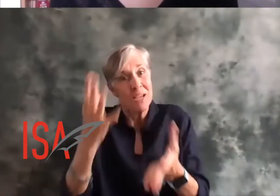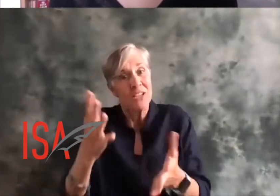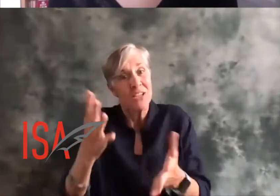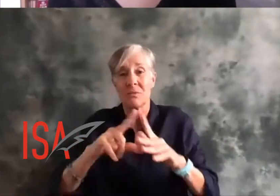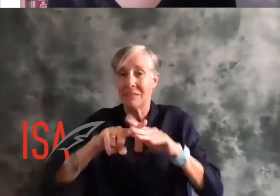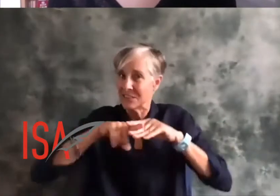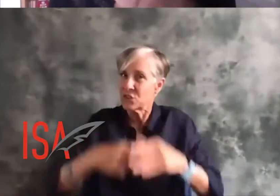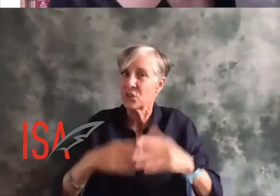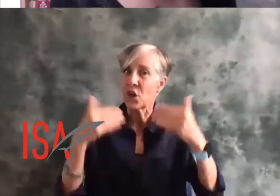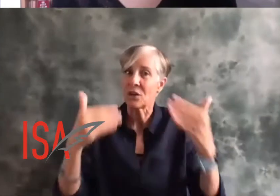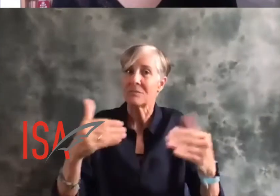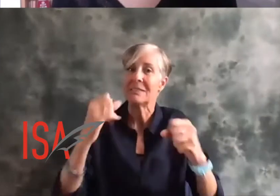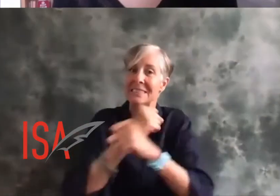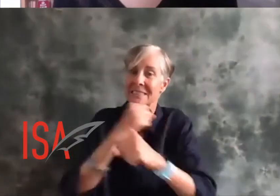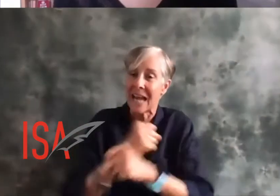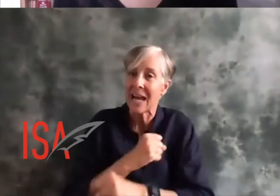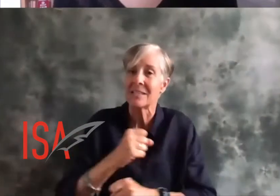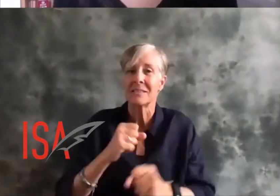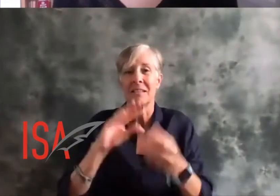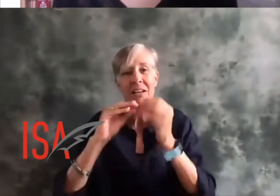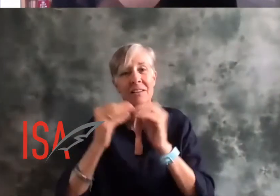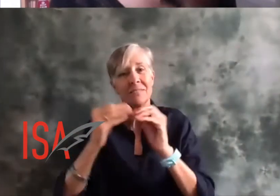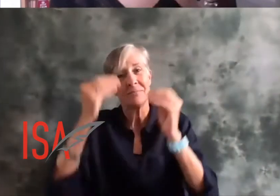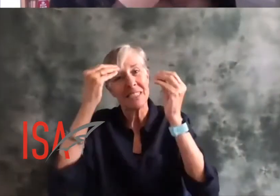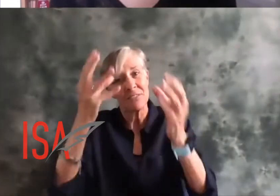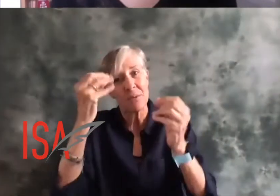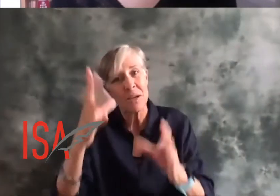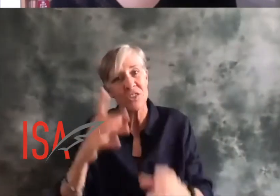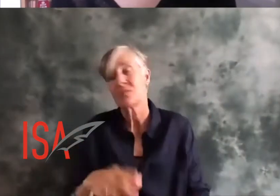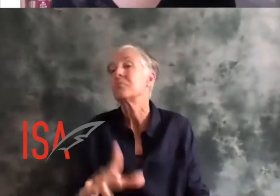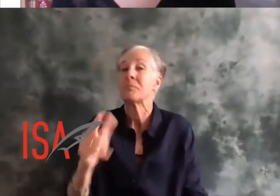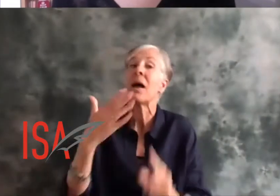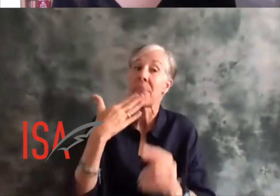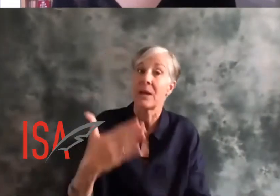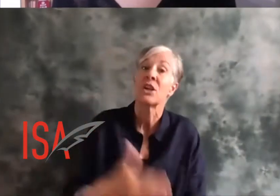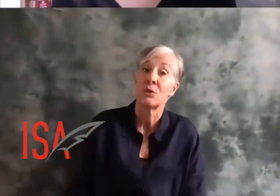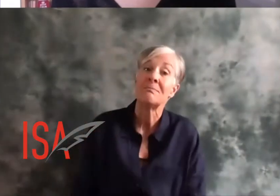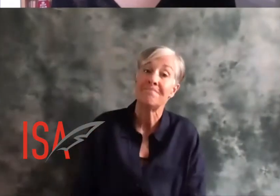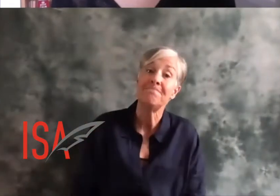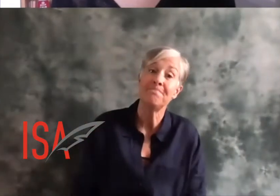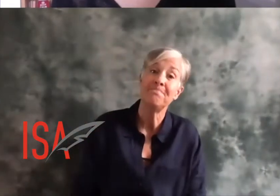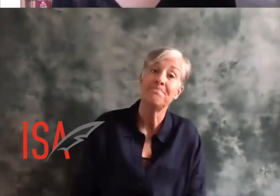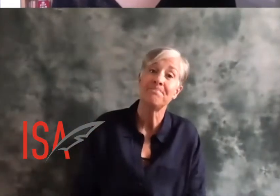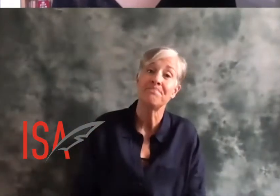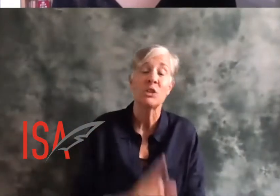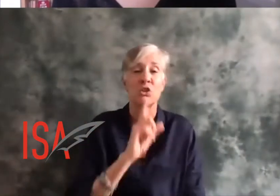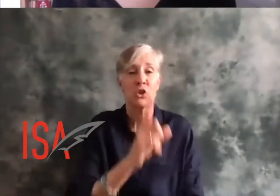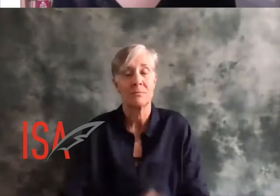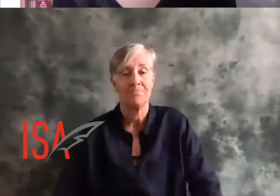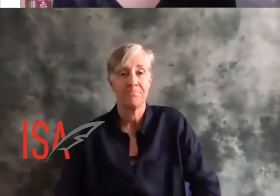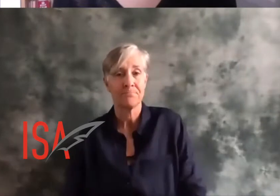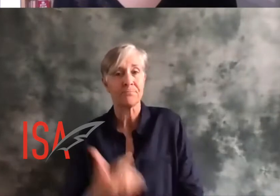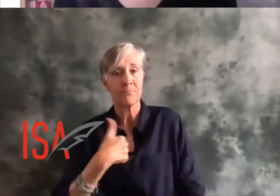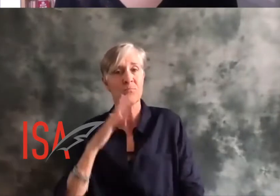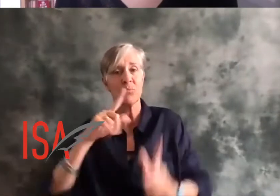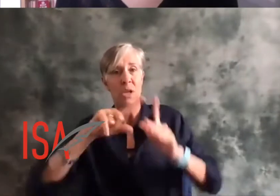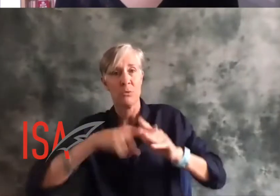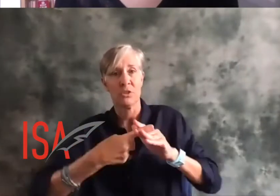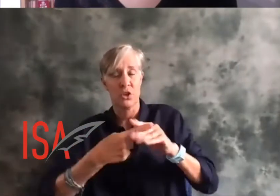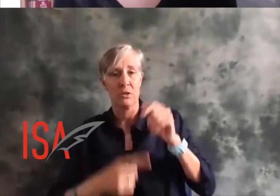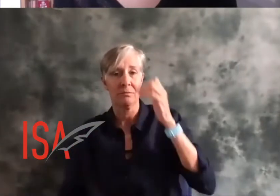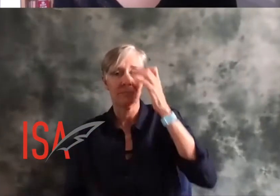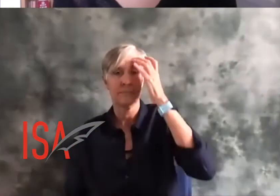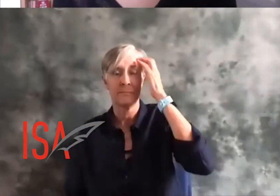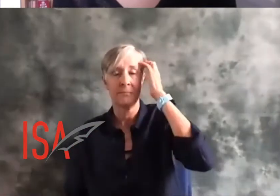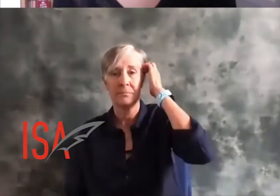to the stats, the nitty gritty. But thank you. Sure. So I'll just start it off.